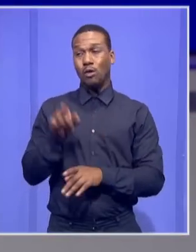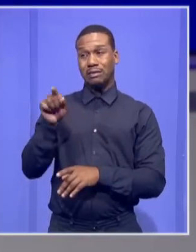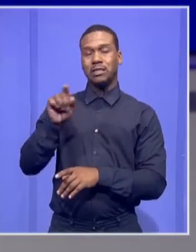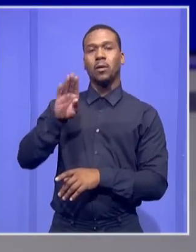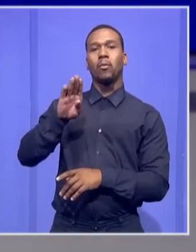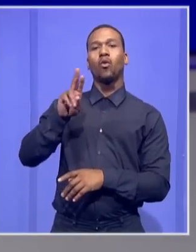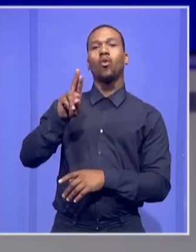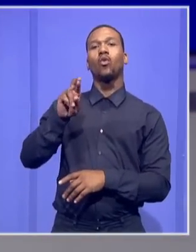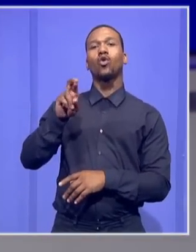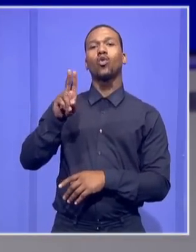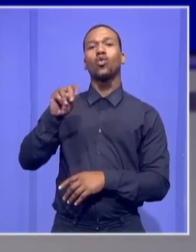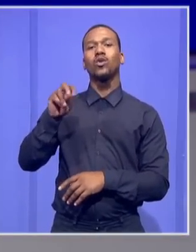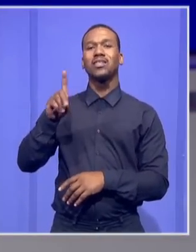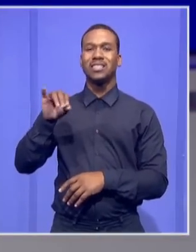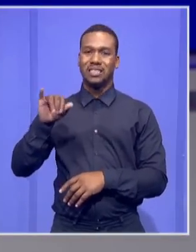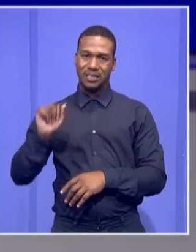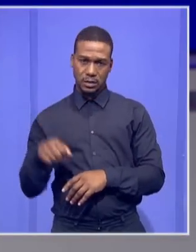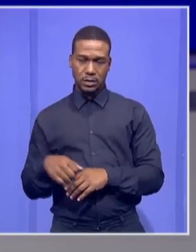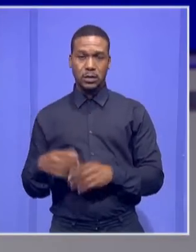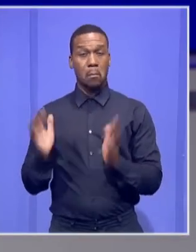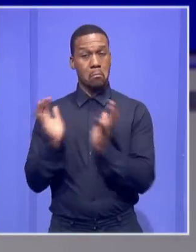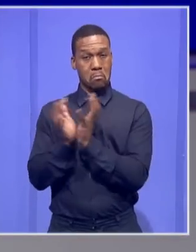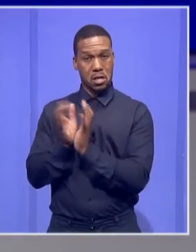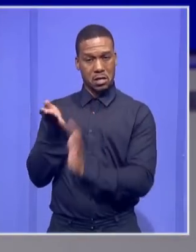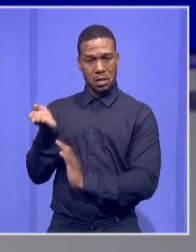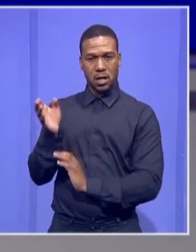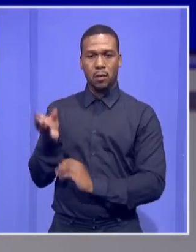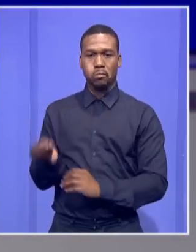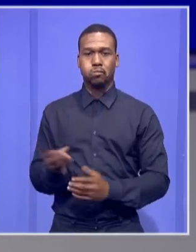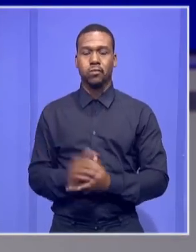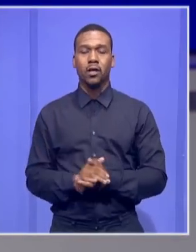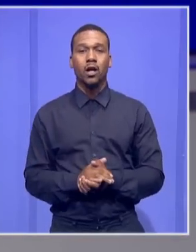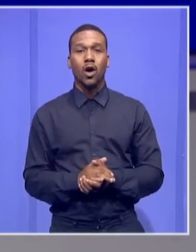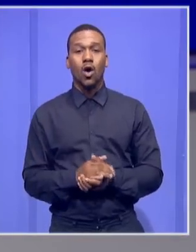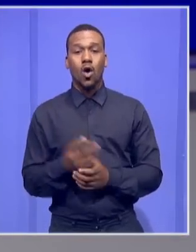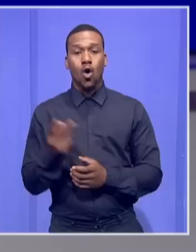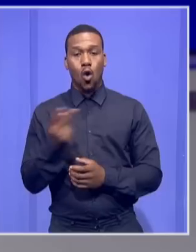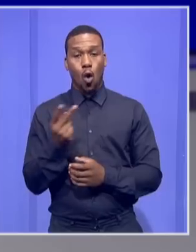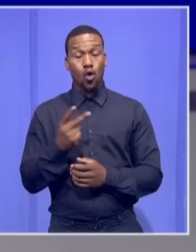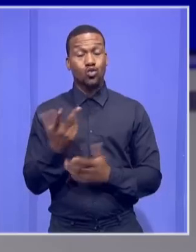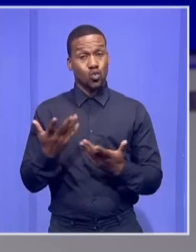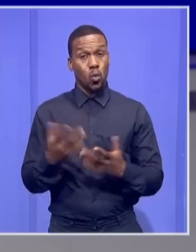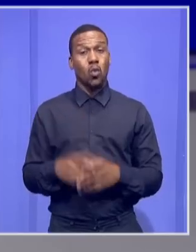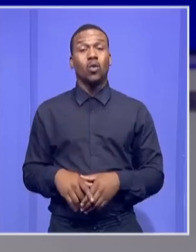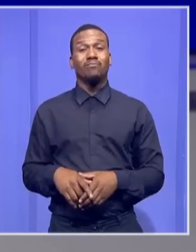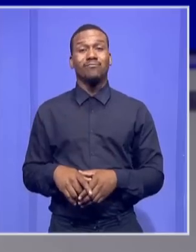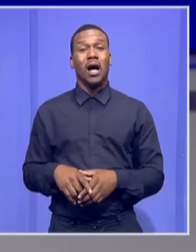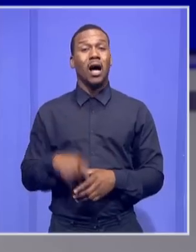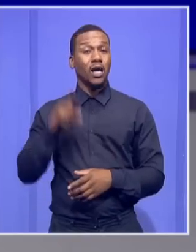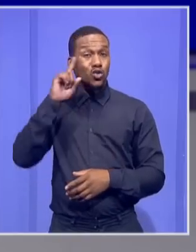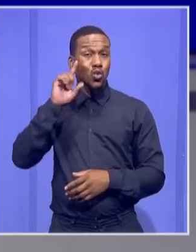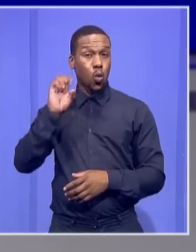in the DRC, and of course they'll also look at Sudan. And the president has prioritized